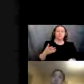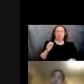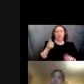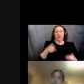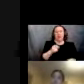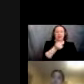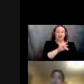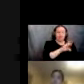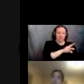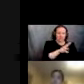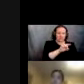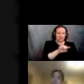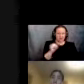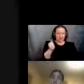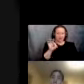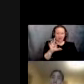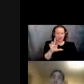their citizenship